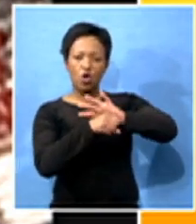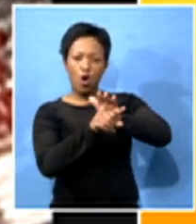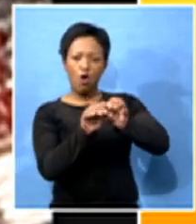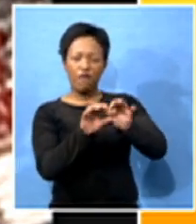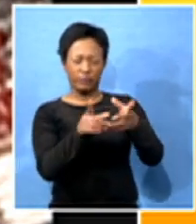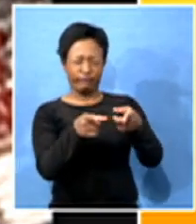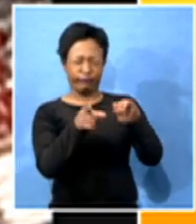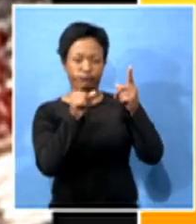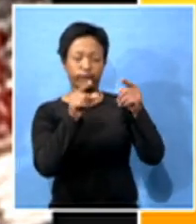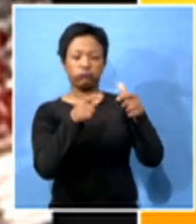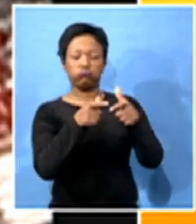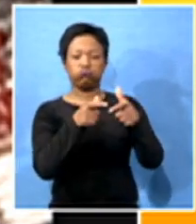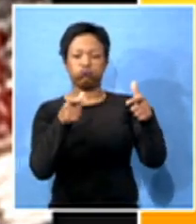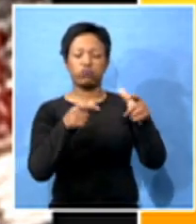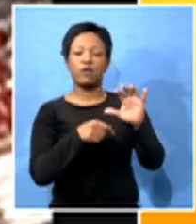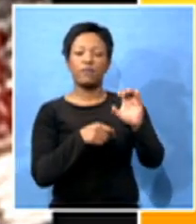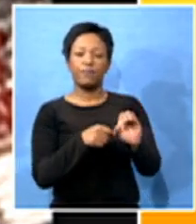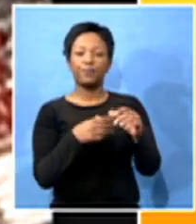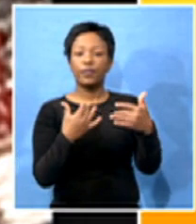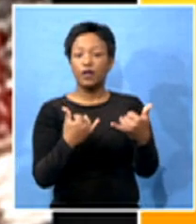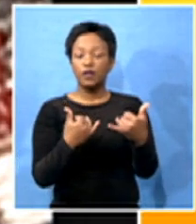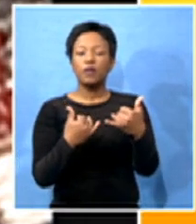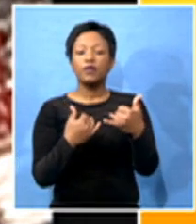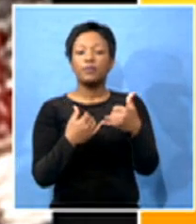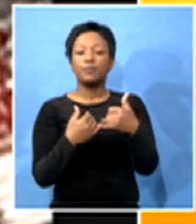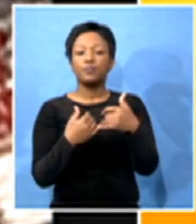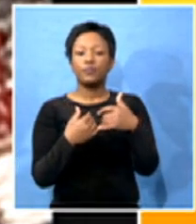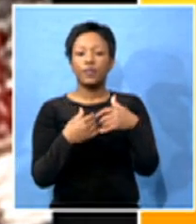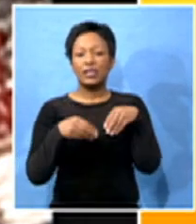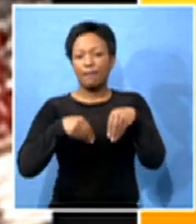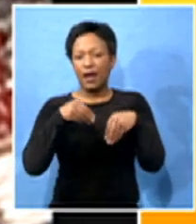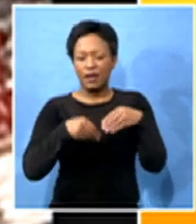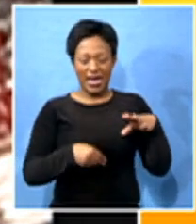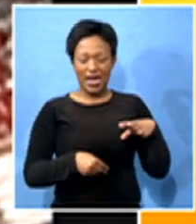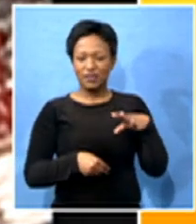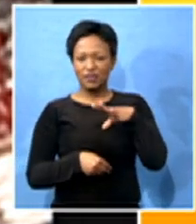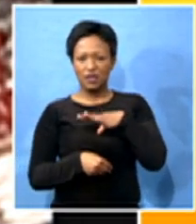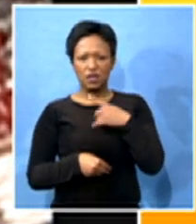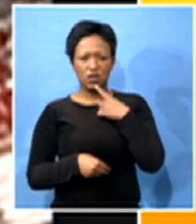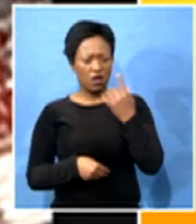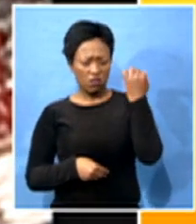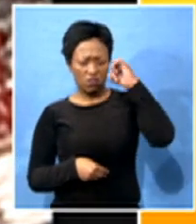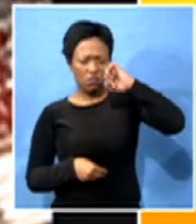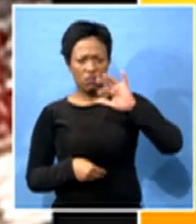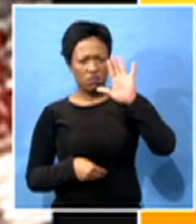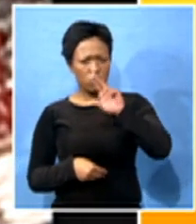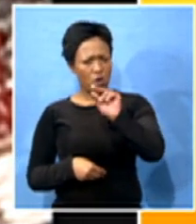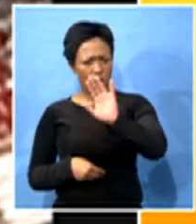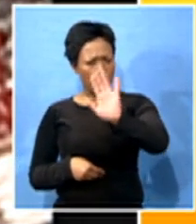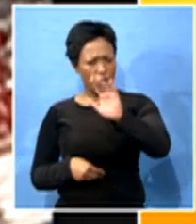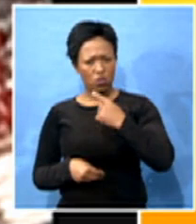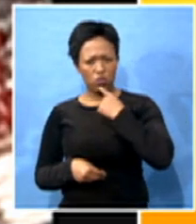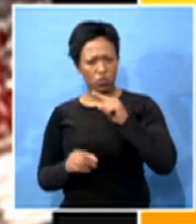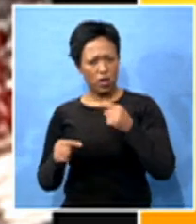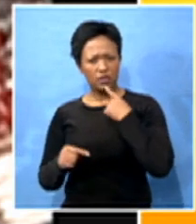had something like the mining, I think it was the Mining Council that was disputing all of this. And they were saying, no, you can't be